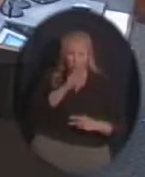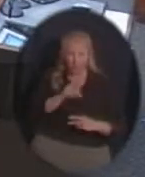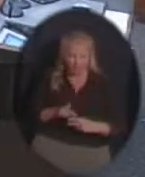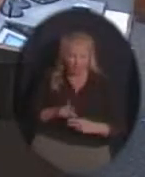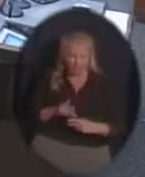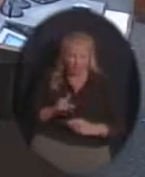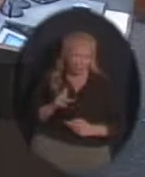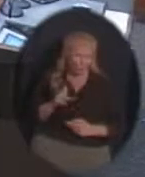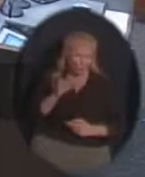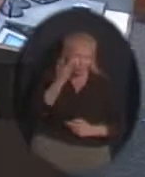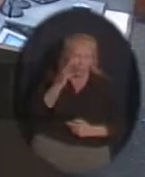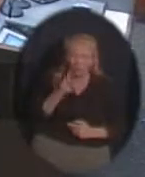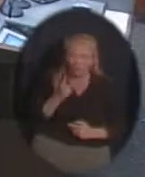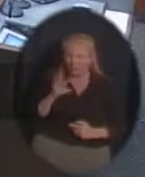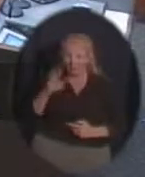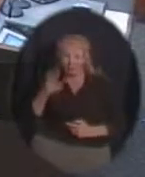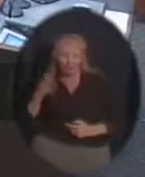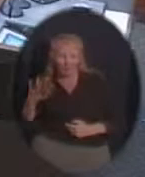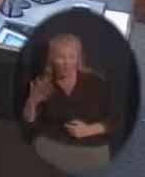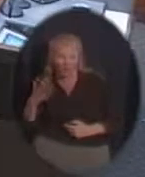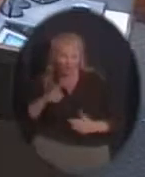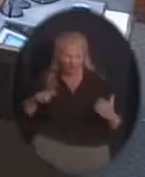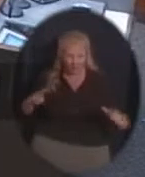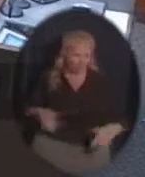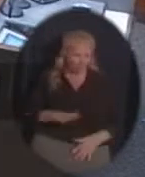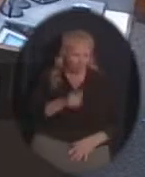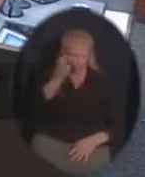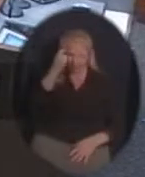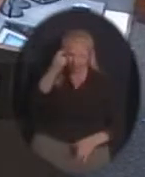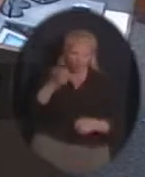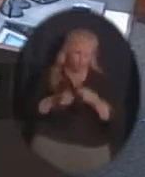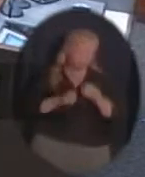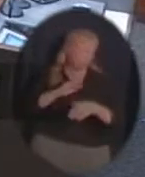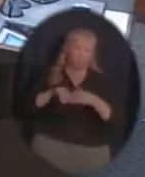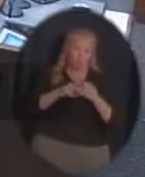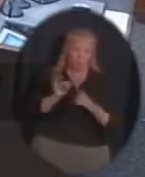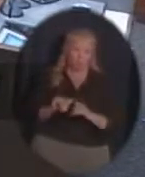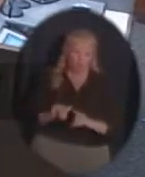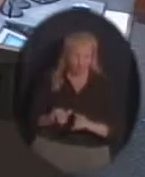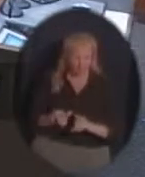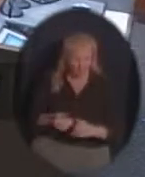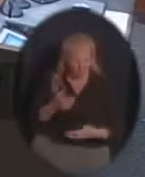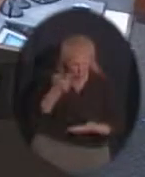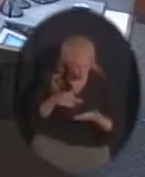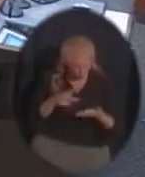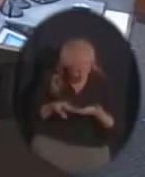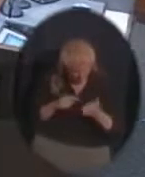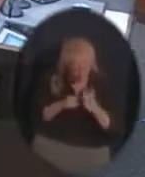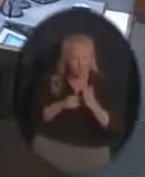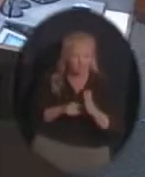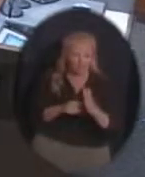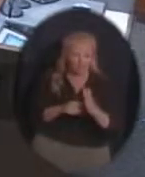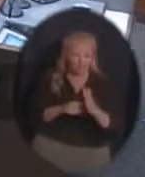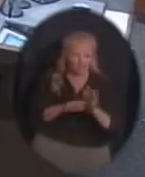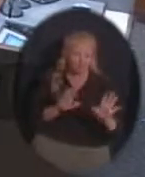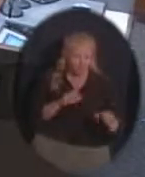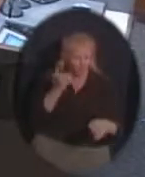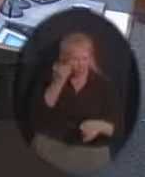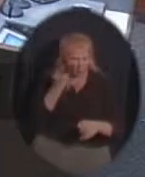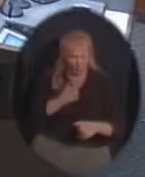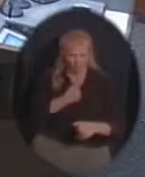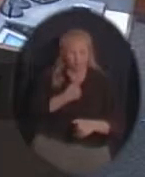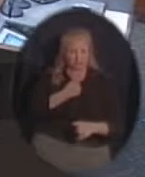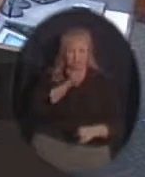multilingual, and that the brain can handle all of that. And the research says it. I have not personally experienced